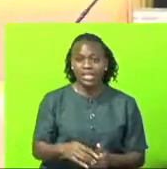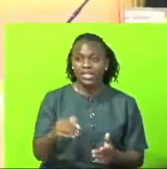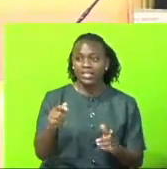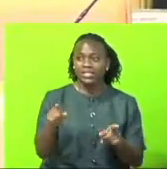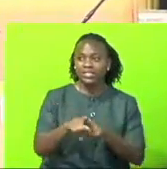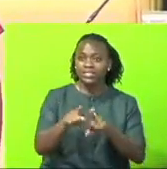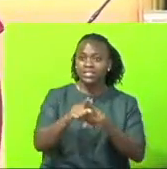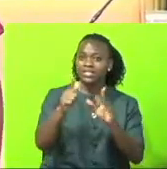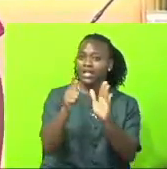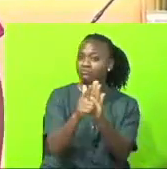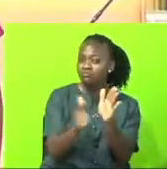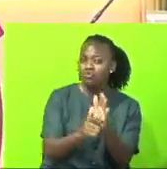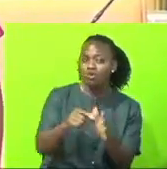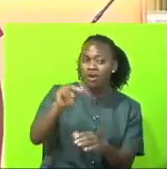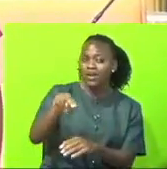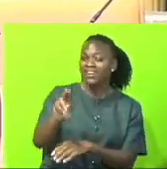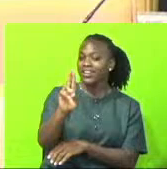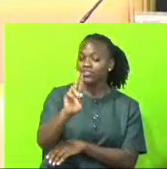matter.